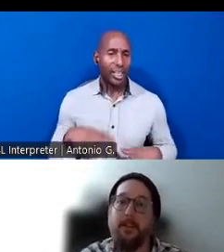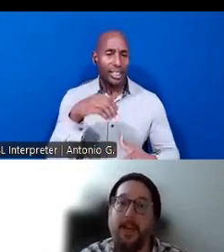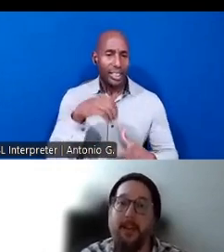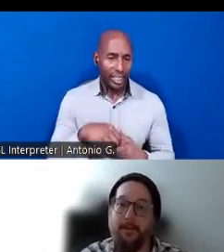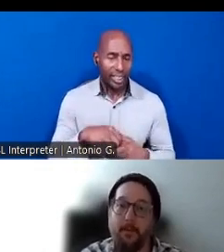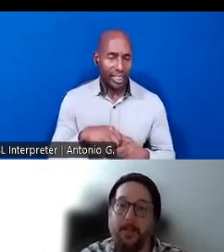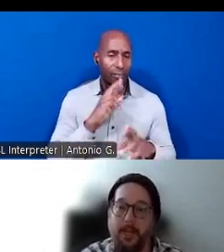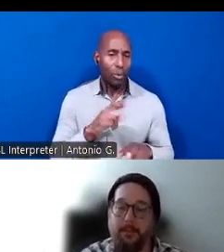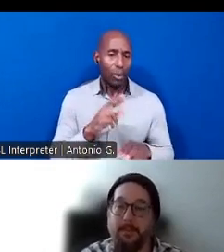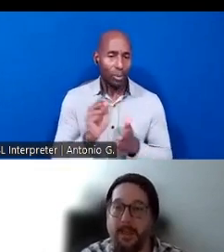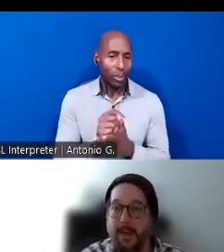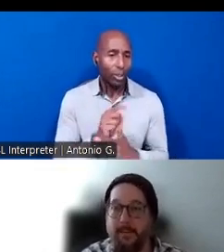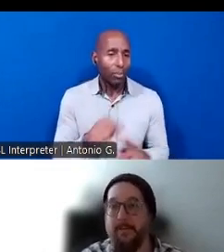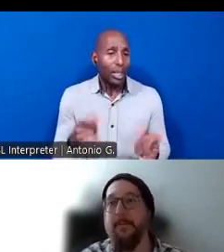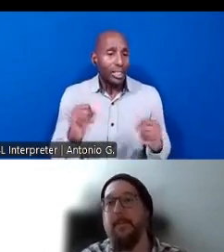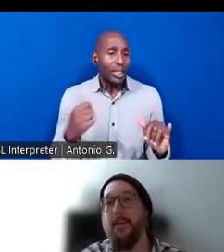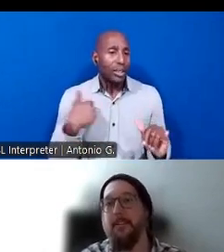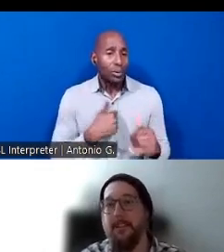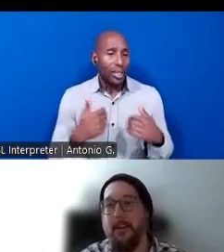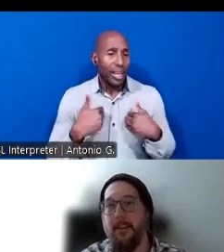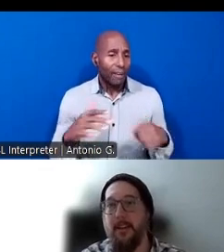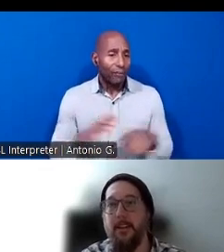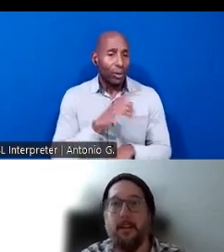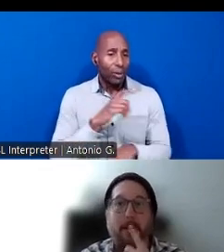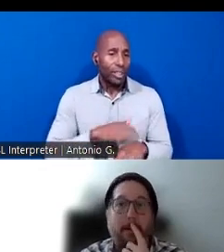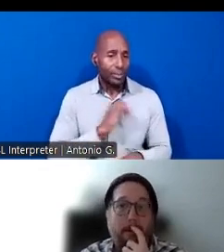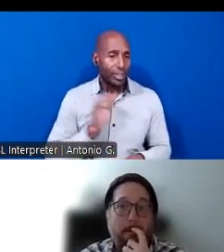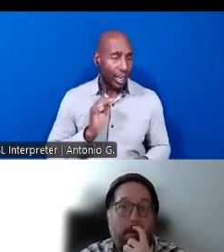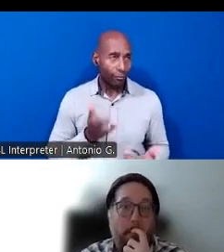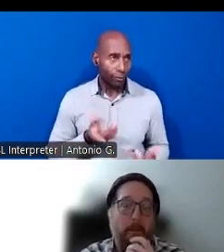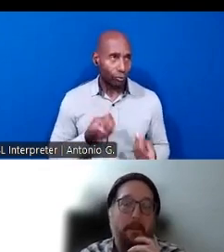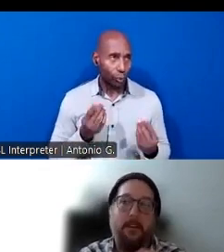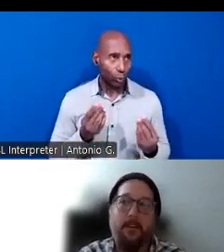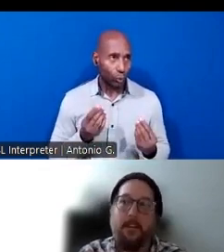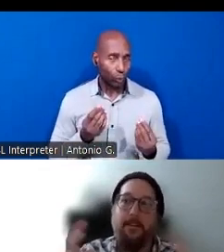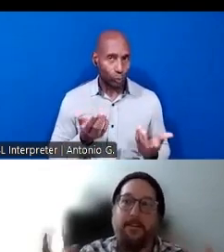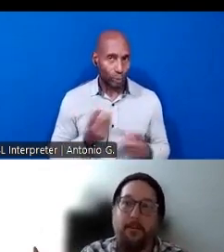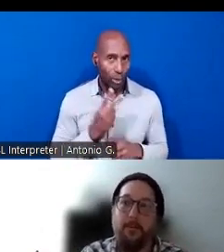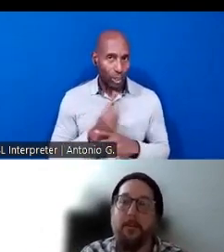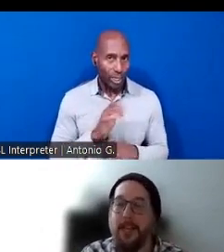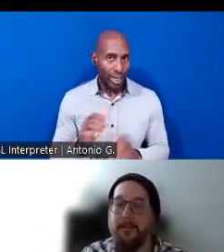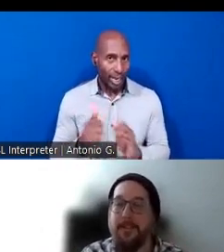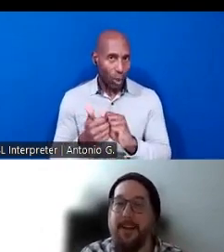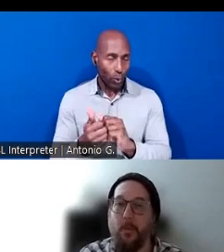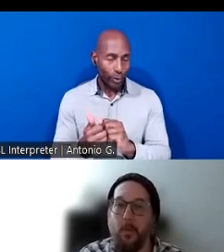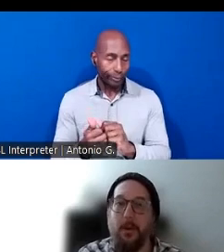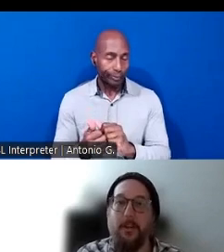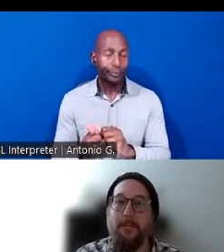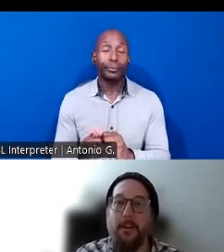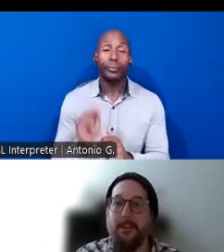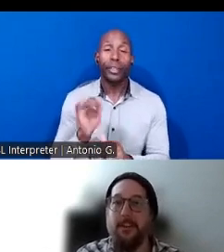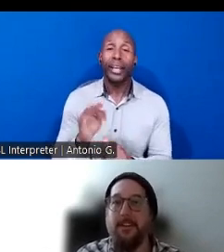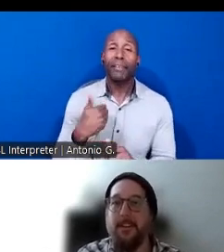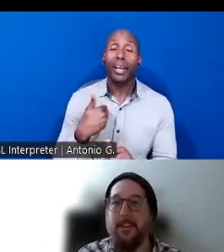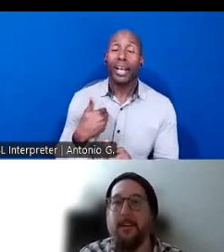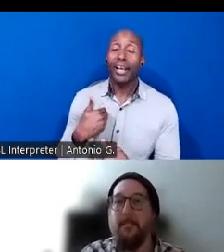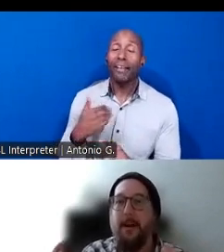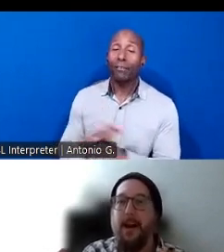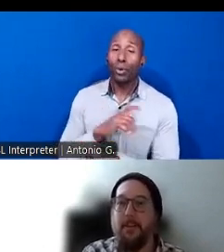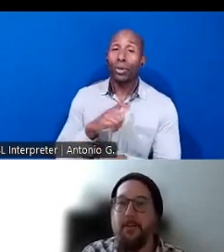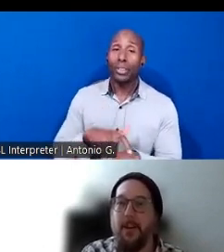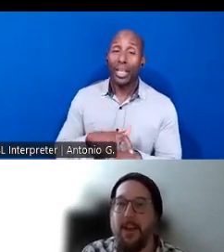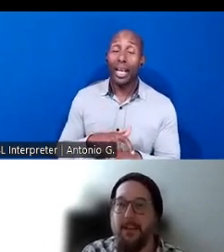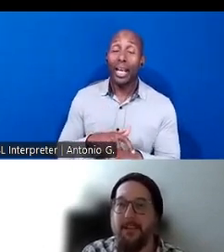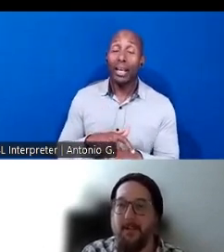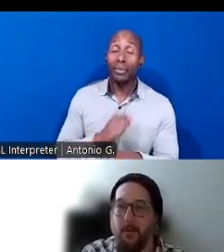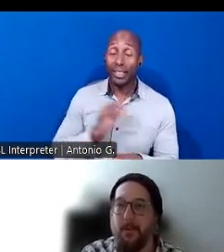we still had full-time staff. How is this calculated? So if those full-time staff were funded by